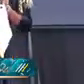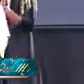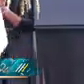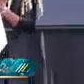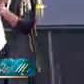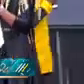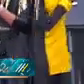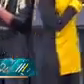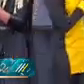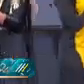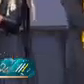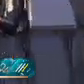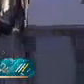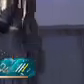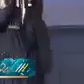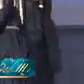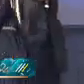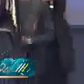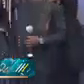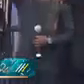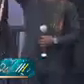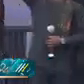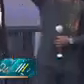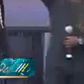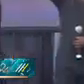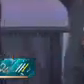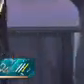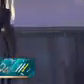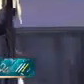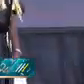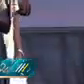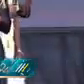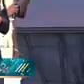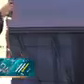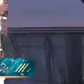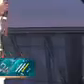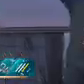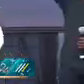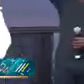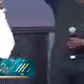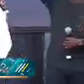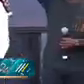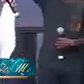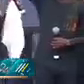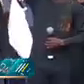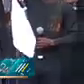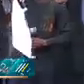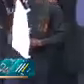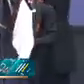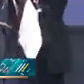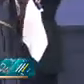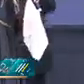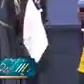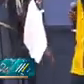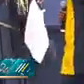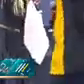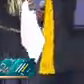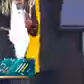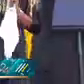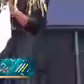worthy He's Able he's Mighty is able to do